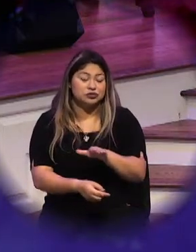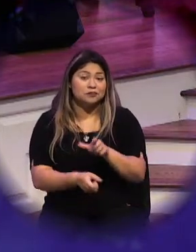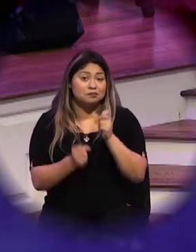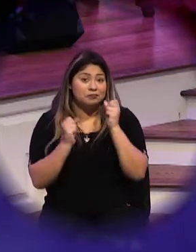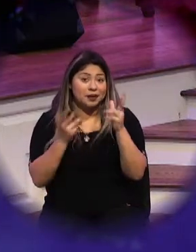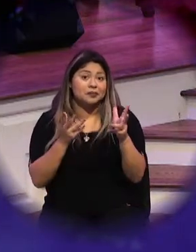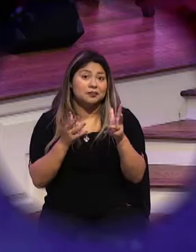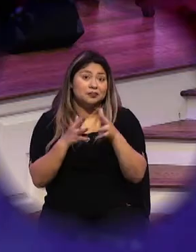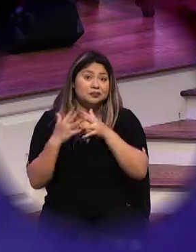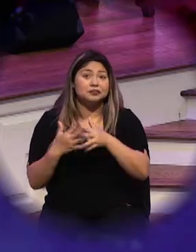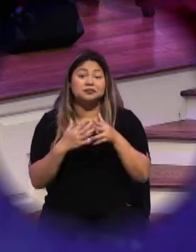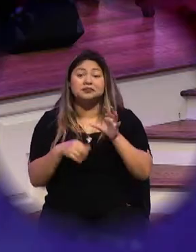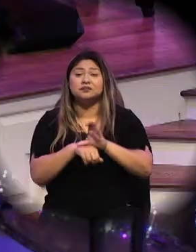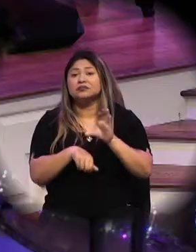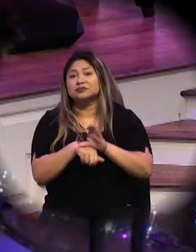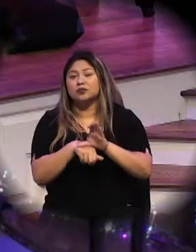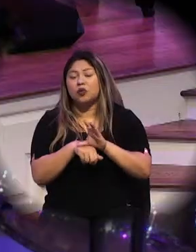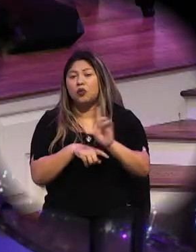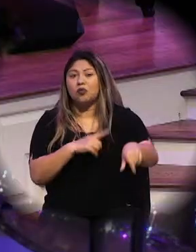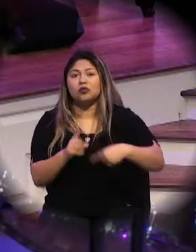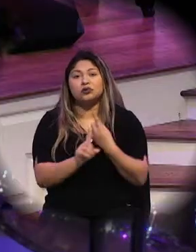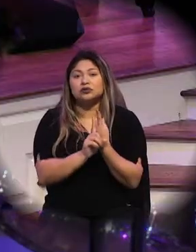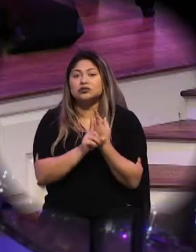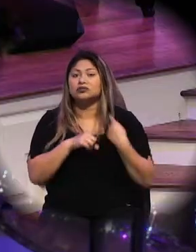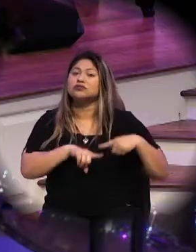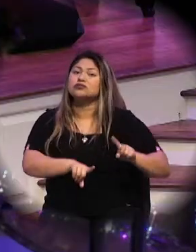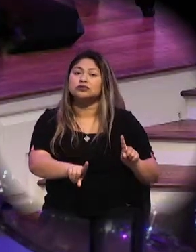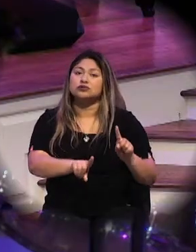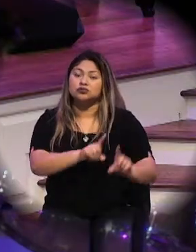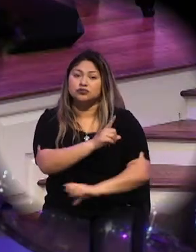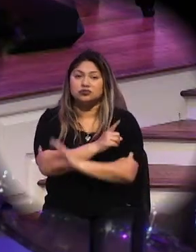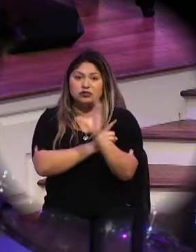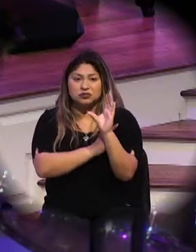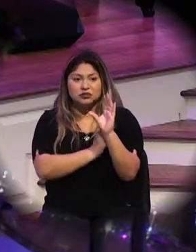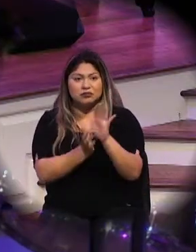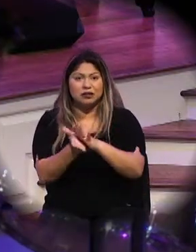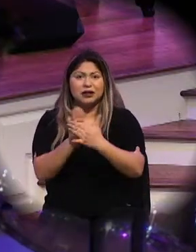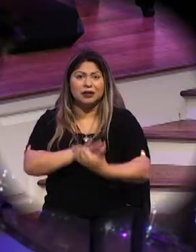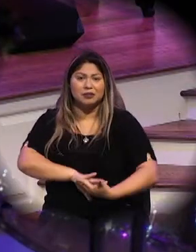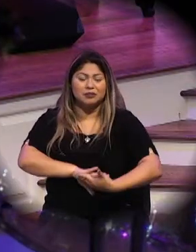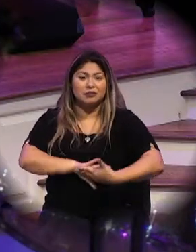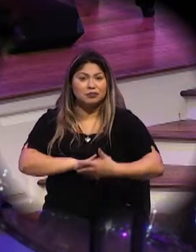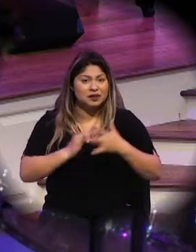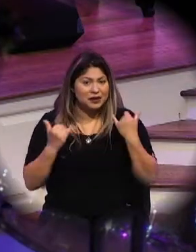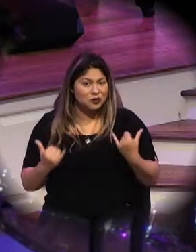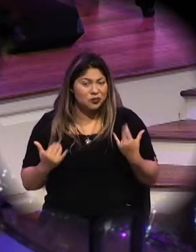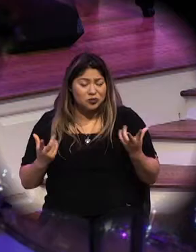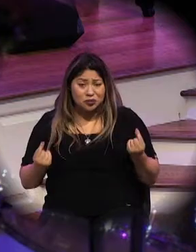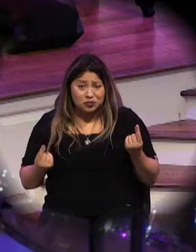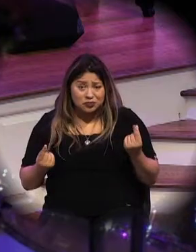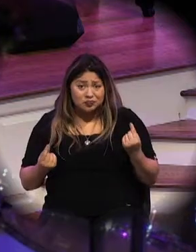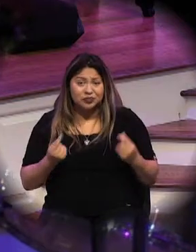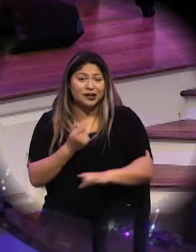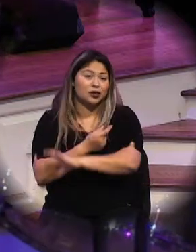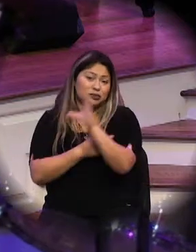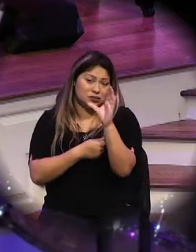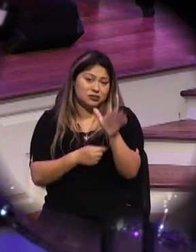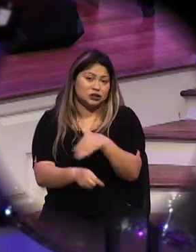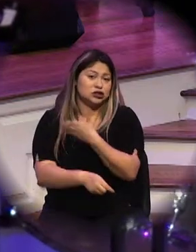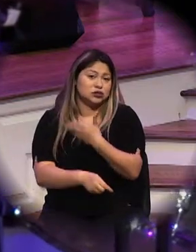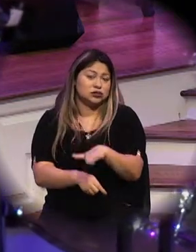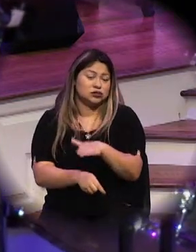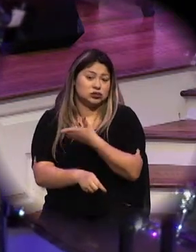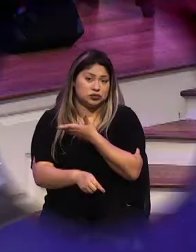American churches got read at Christmas over and over and over again so that they have come to be known as the Christmas